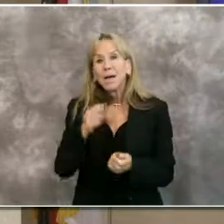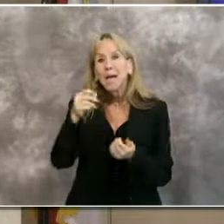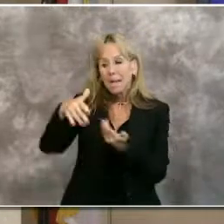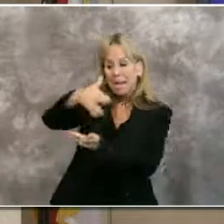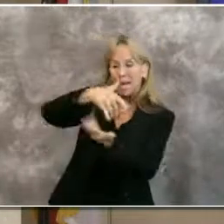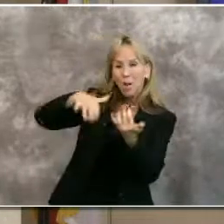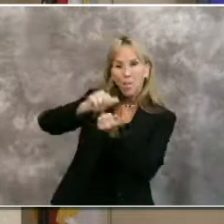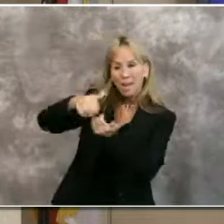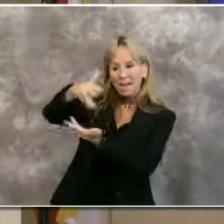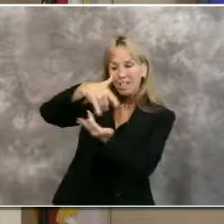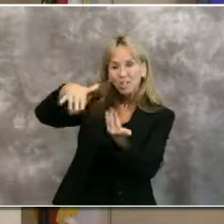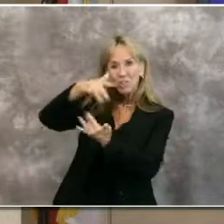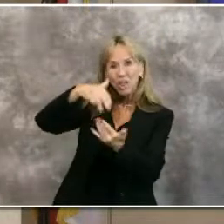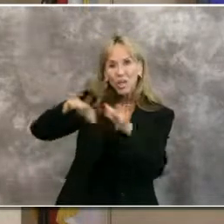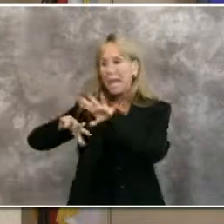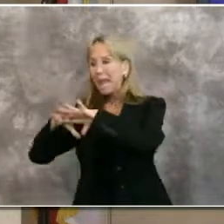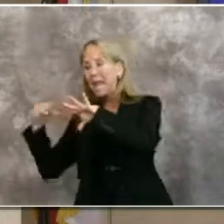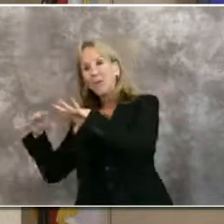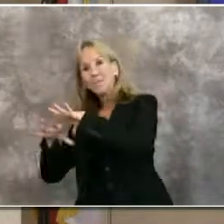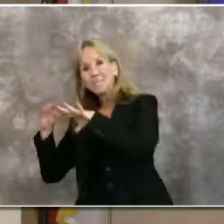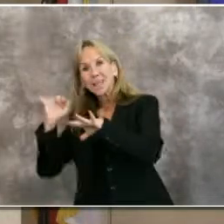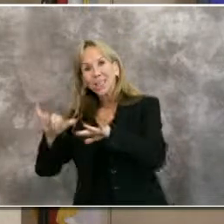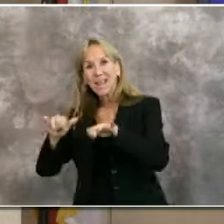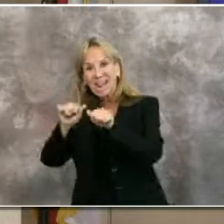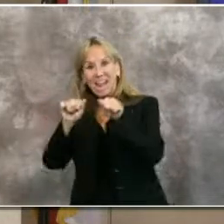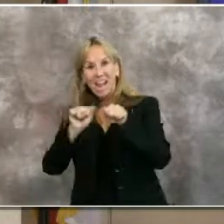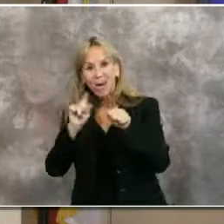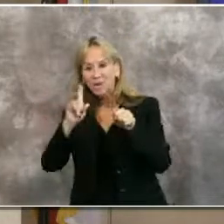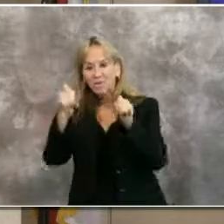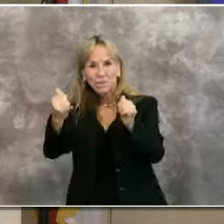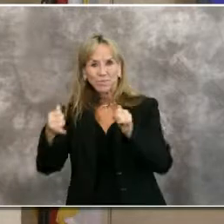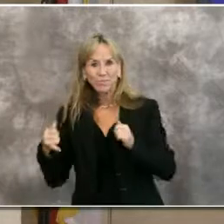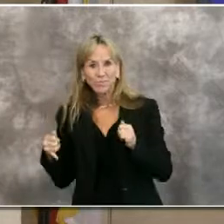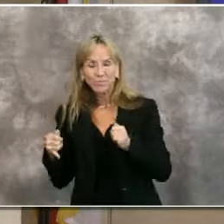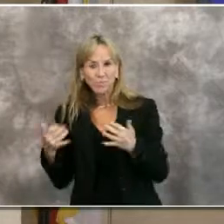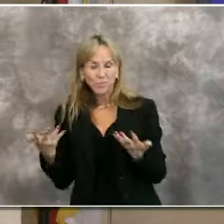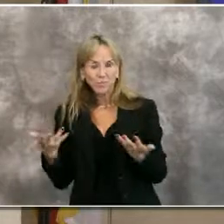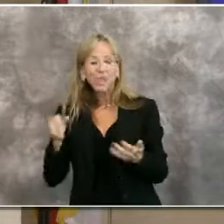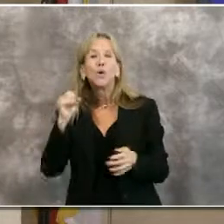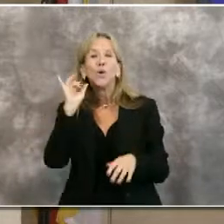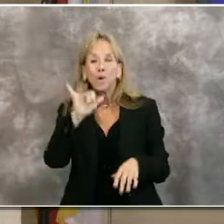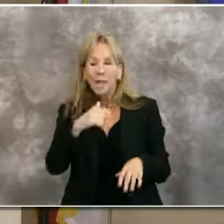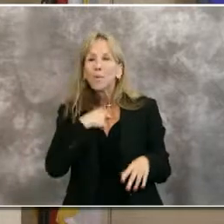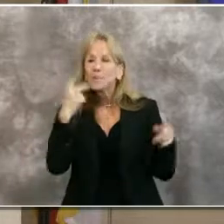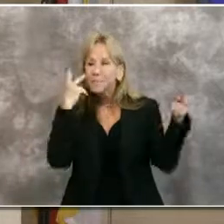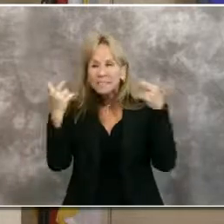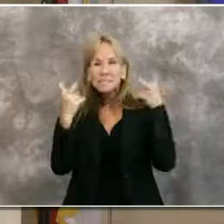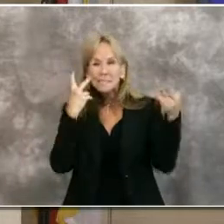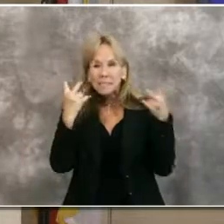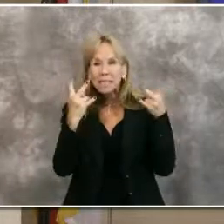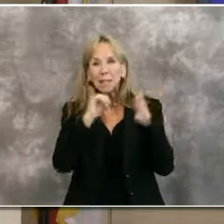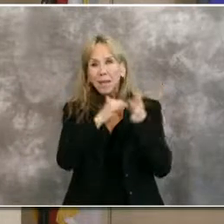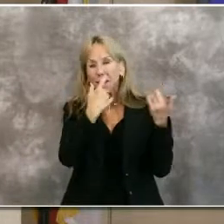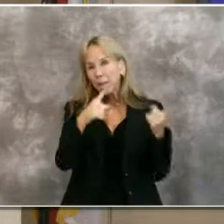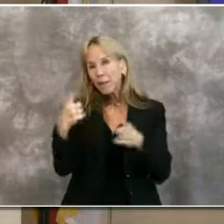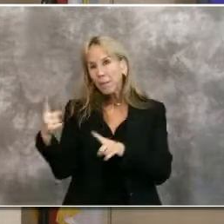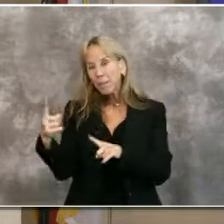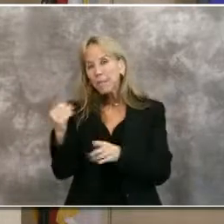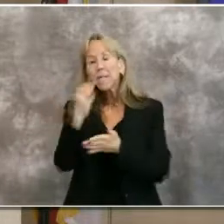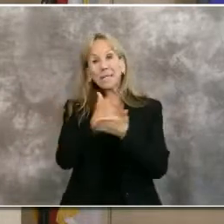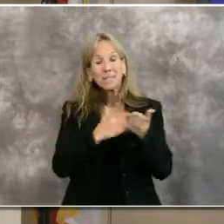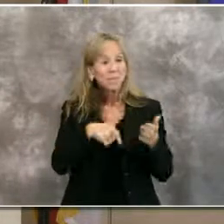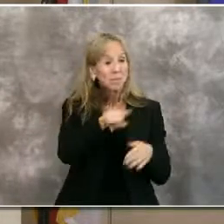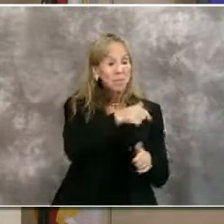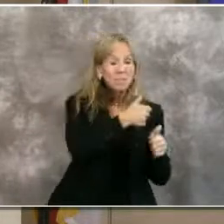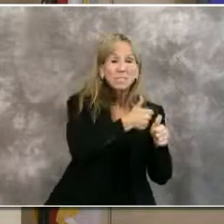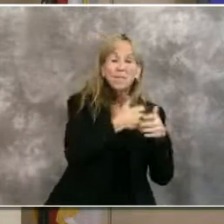interacting with each other outside the actual bench areas. This is something that we've seen in some of our healthcare